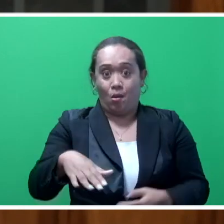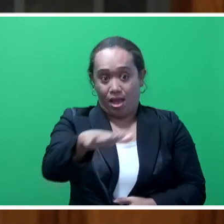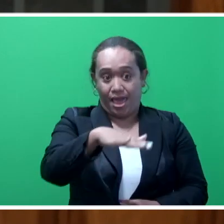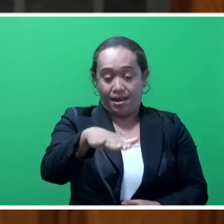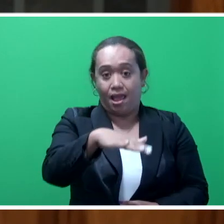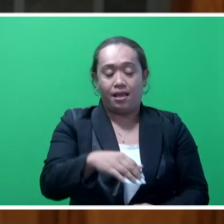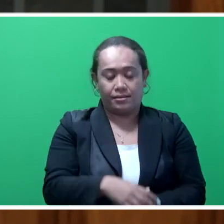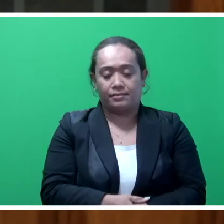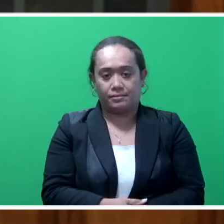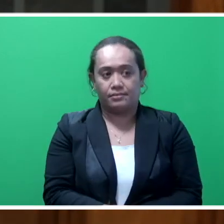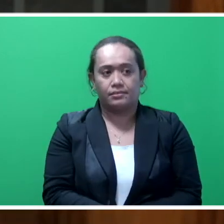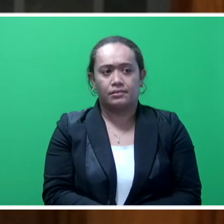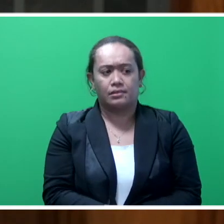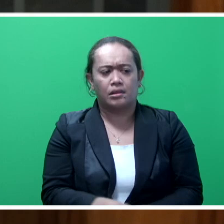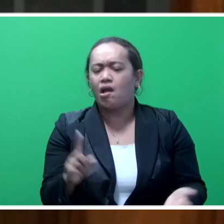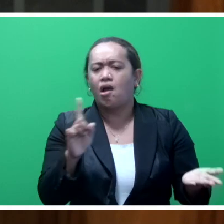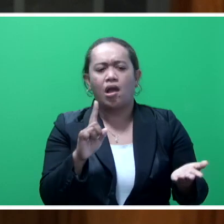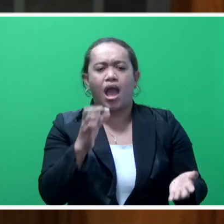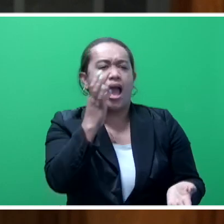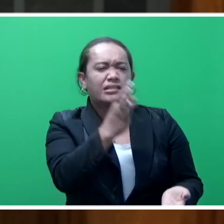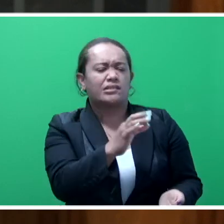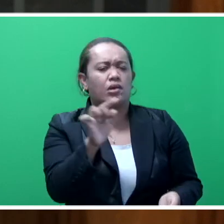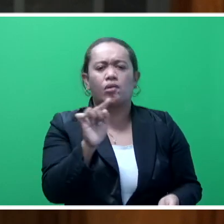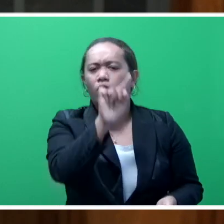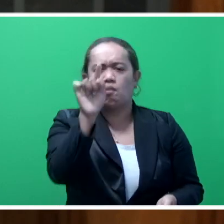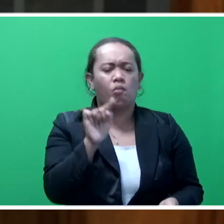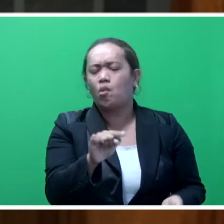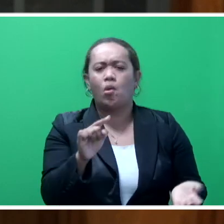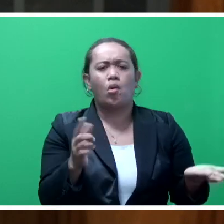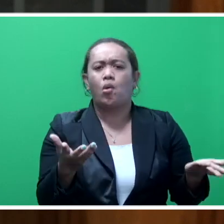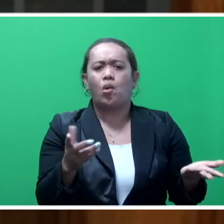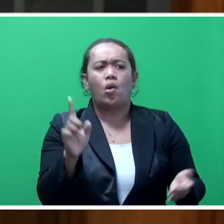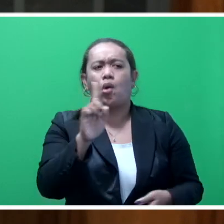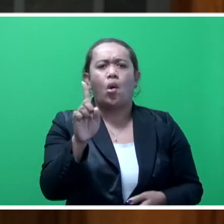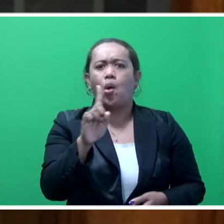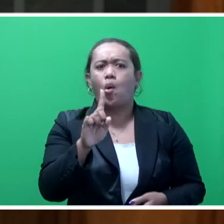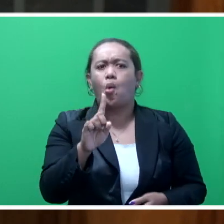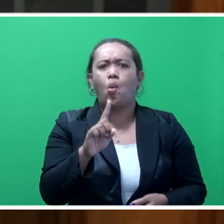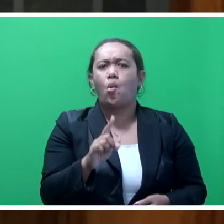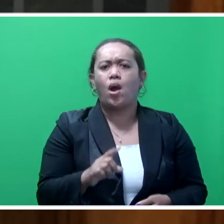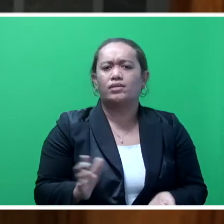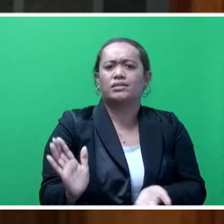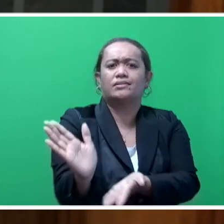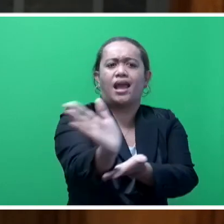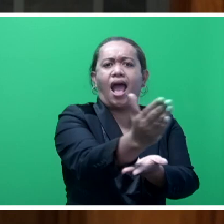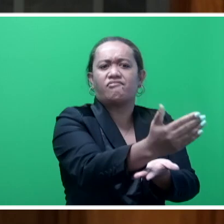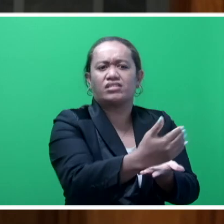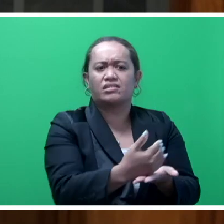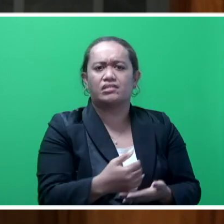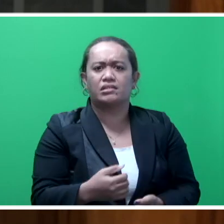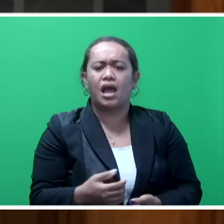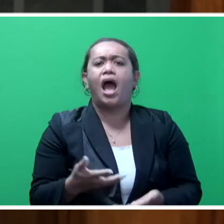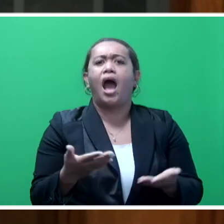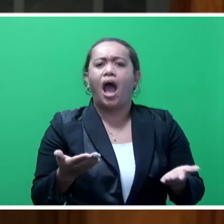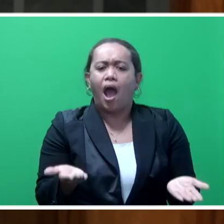Minister, what kind of harvest are they carrying out? Is it in a sustainable manner, or can he